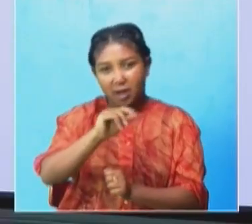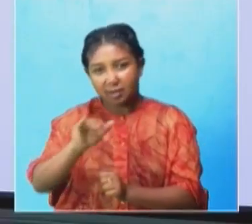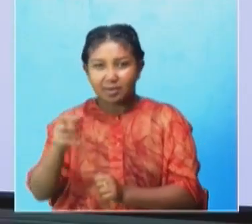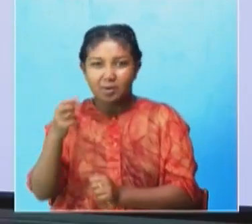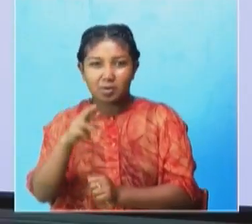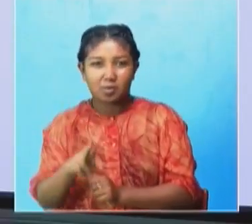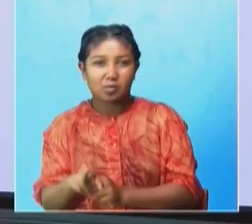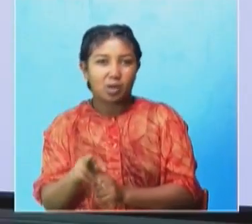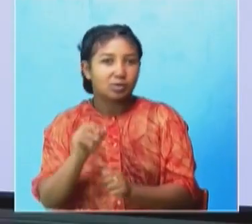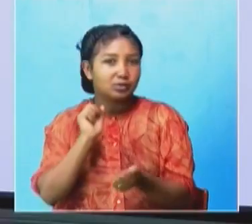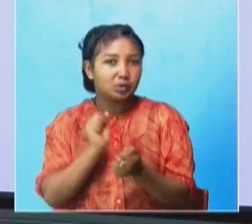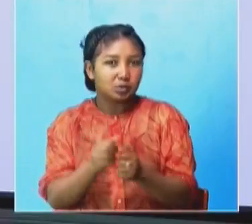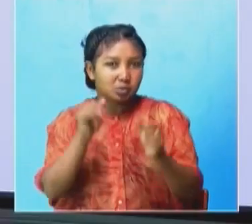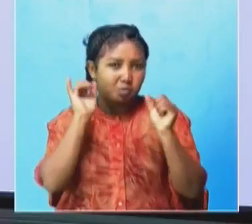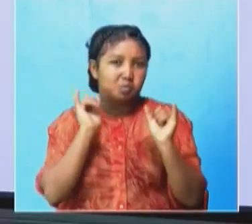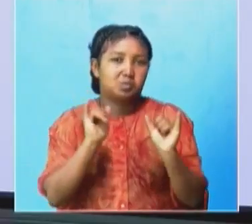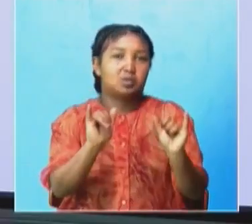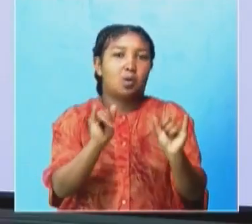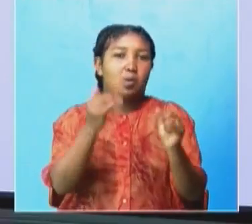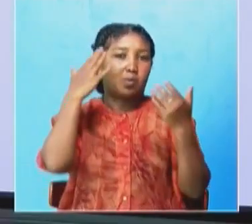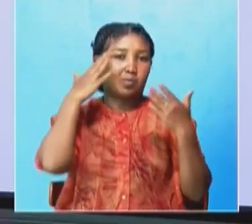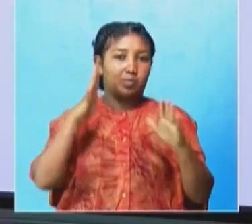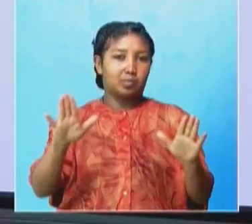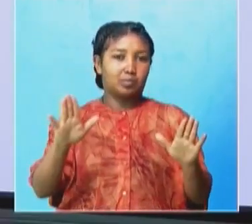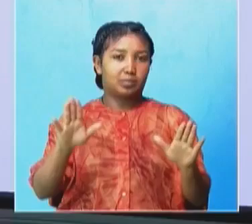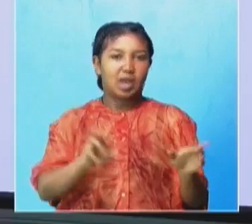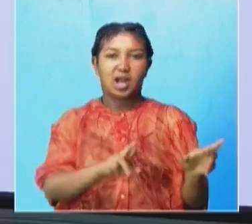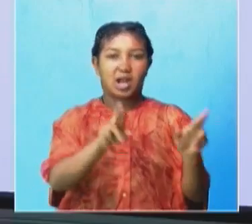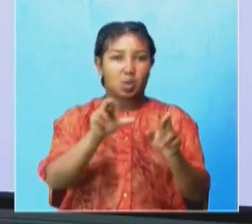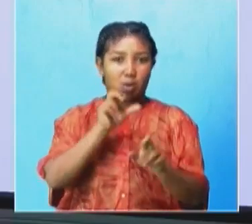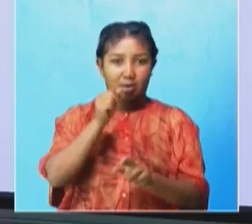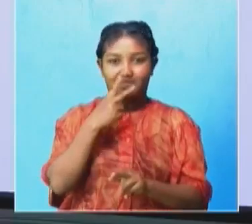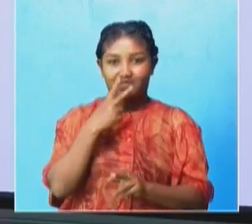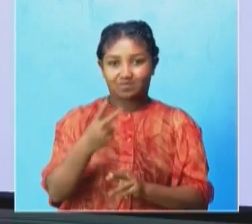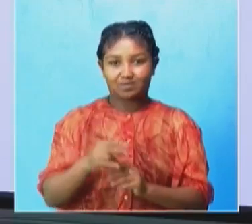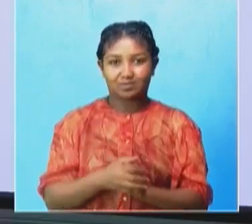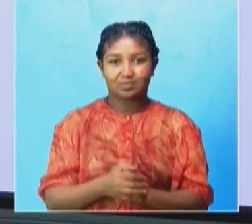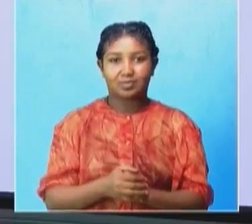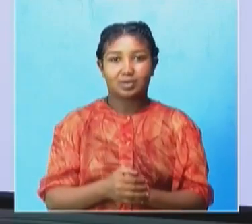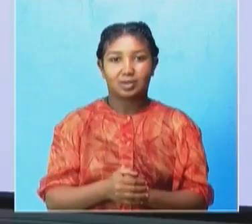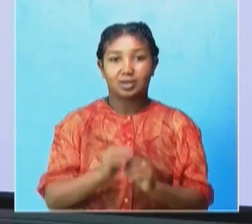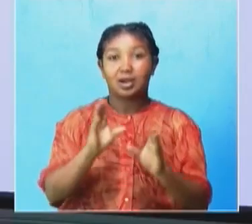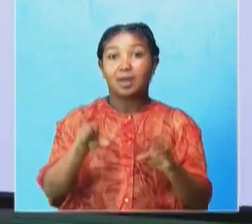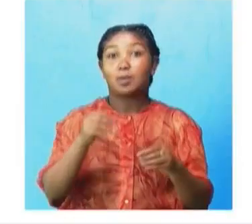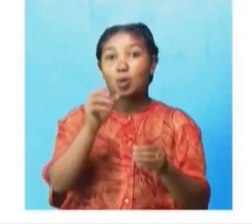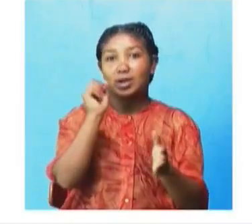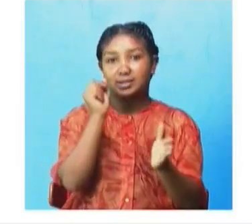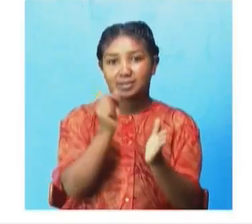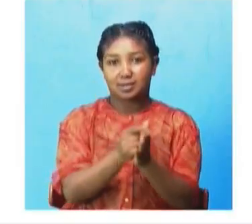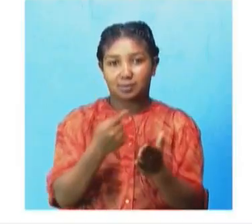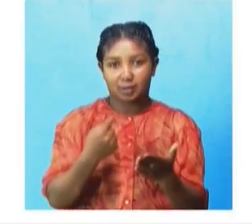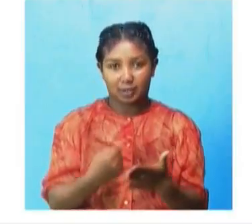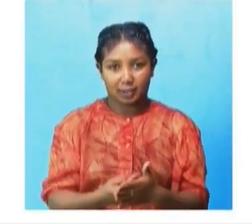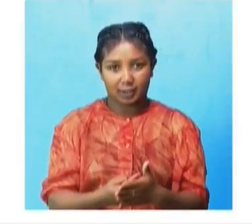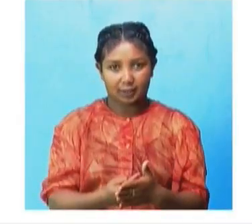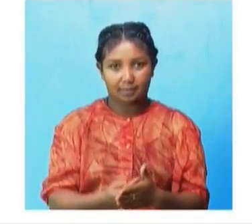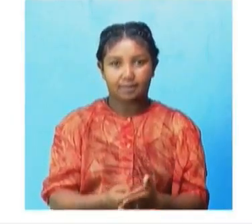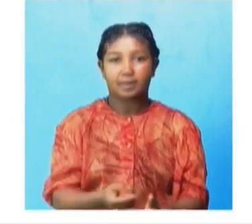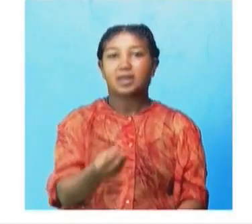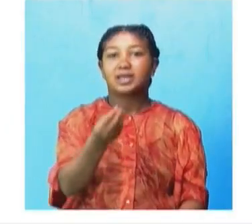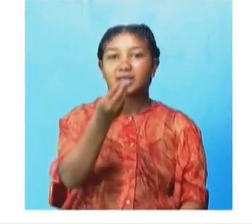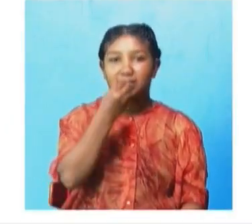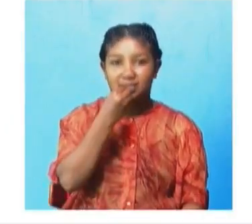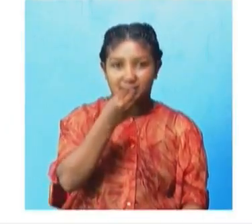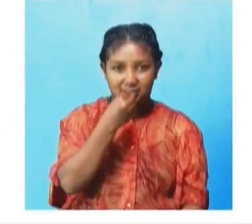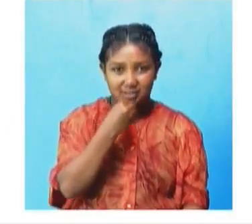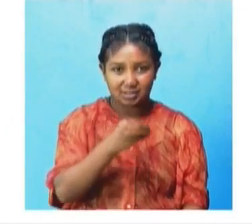maybe we are not changing it maybe at all. Let me show you. So let me give you one example from here. Eat.